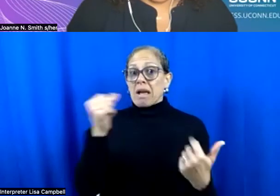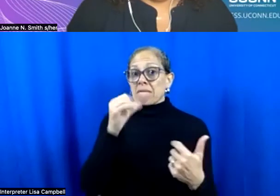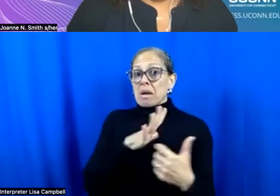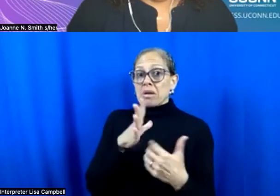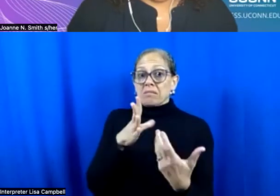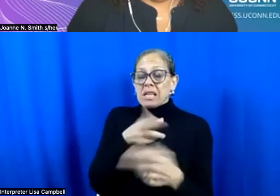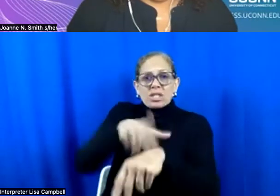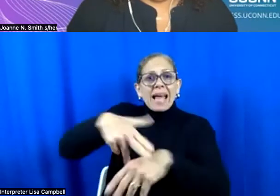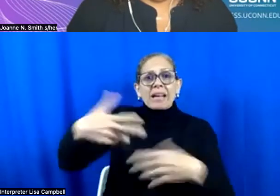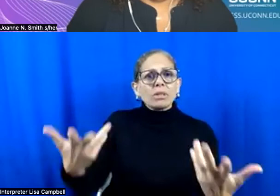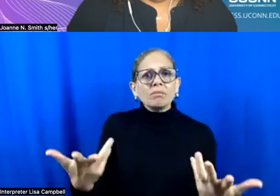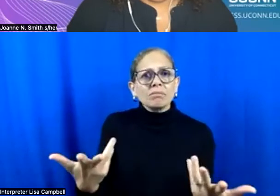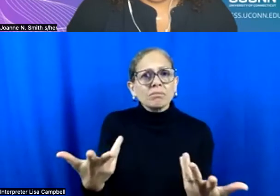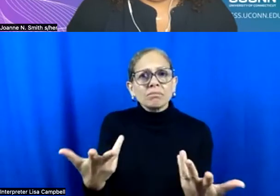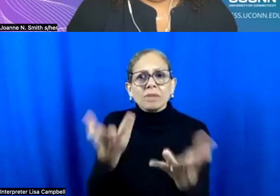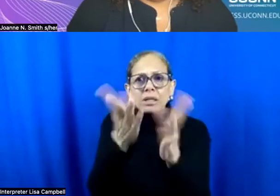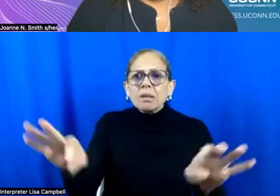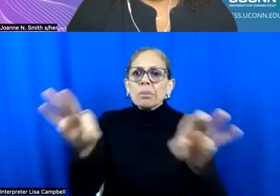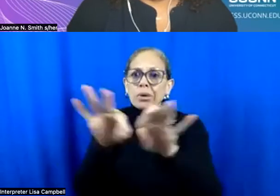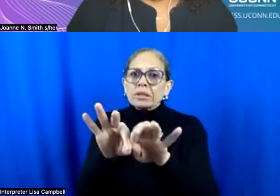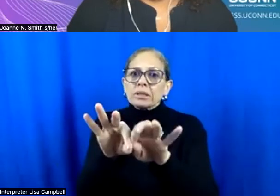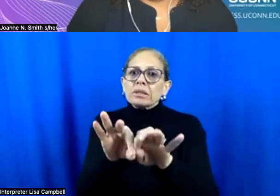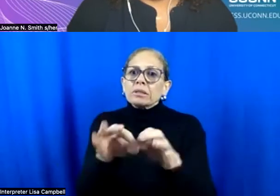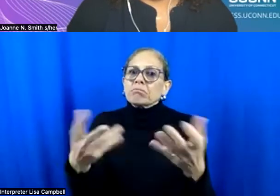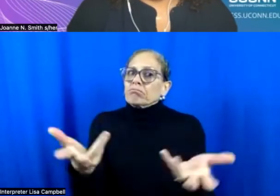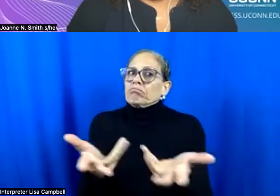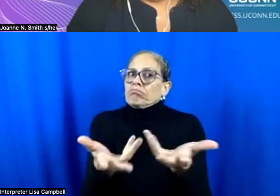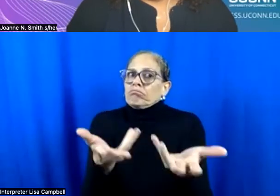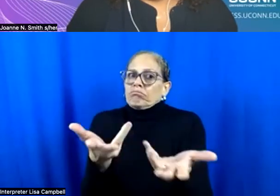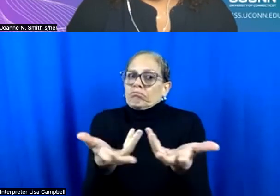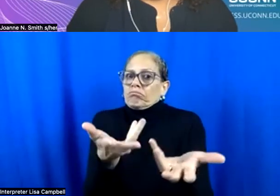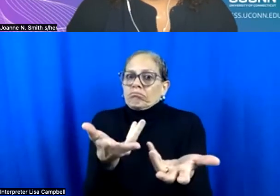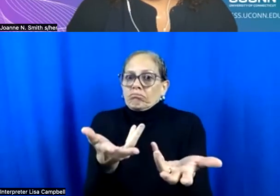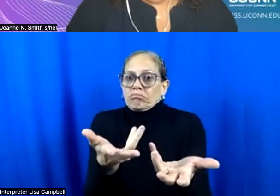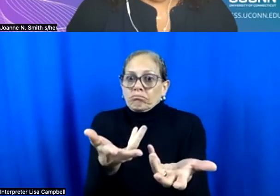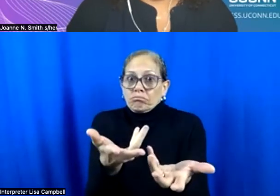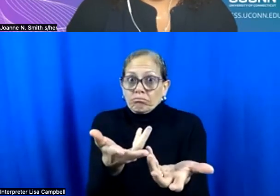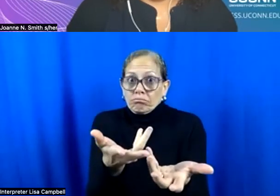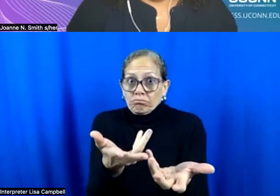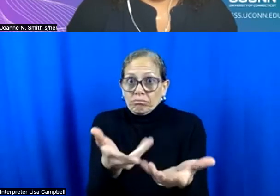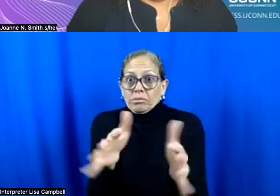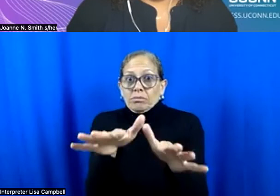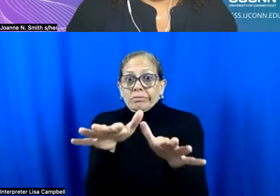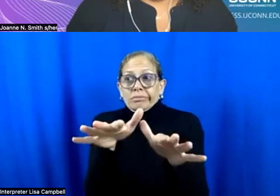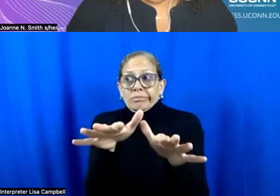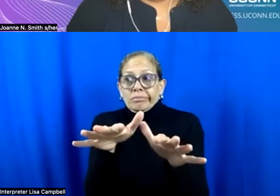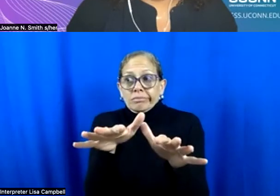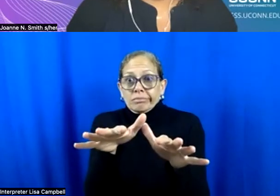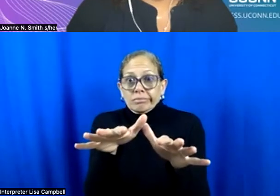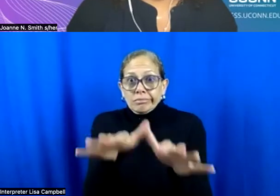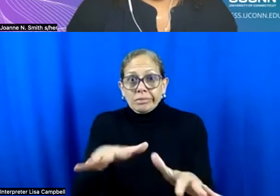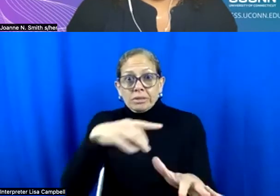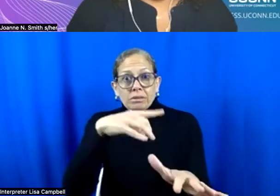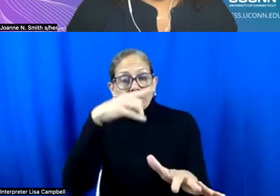is just natural. It's important, you know, to ground Black